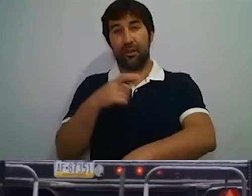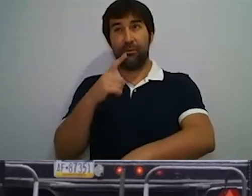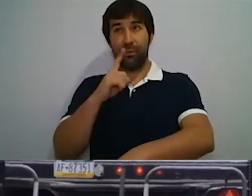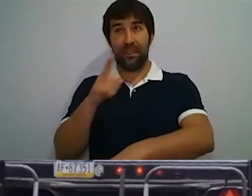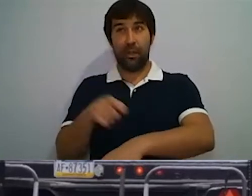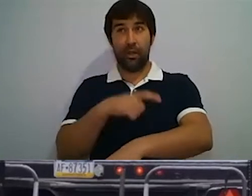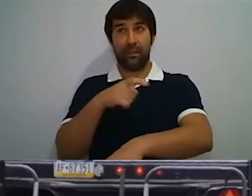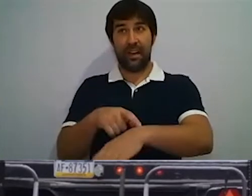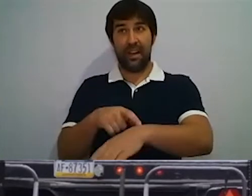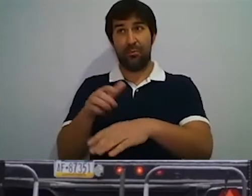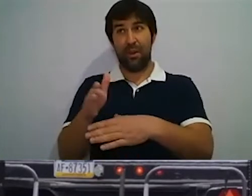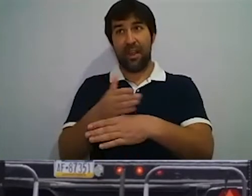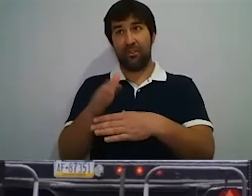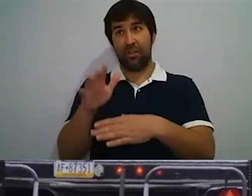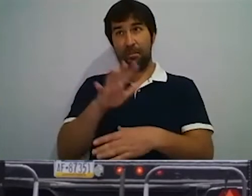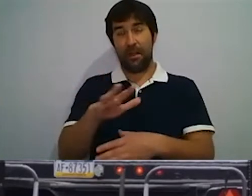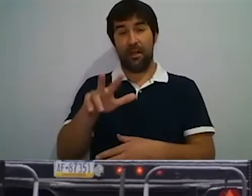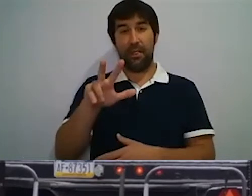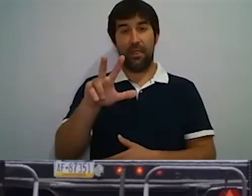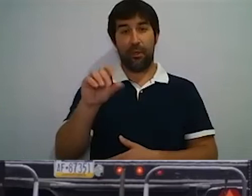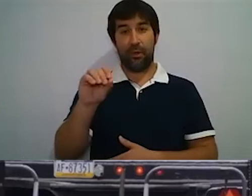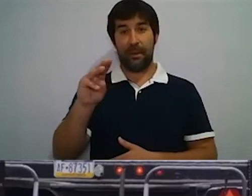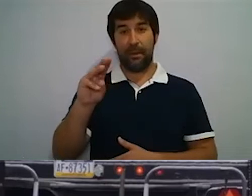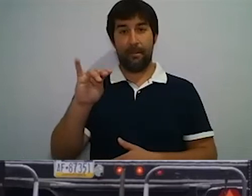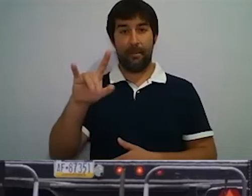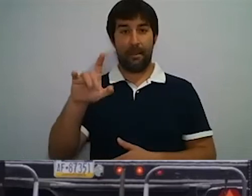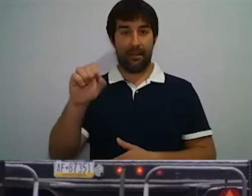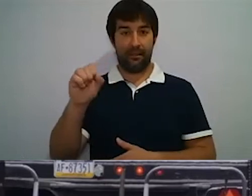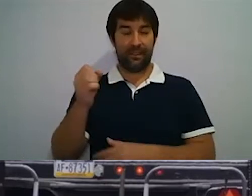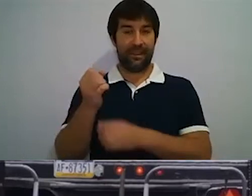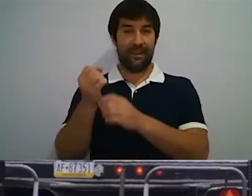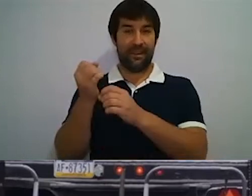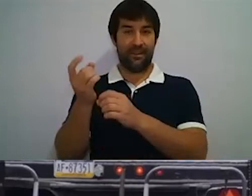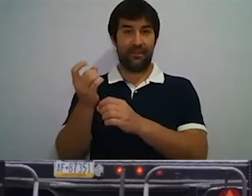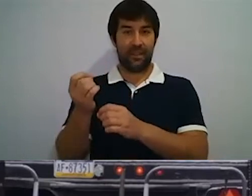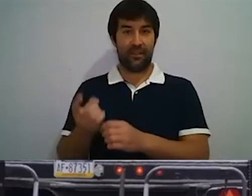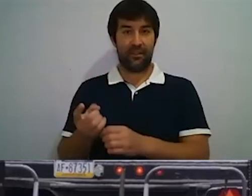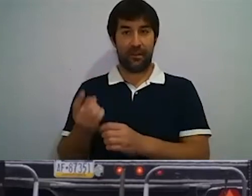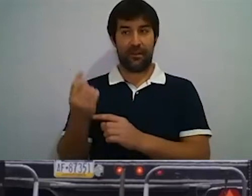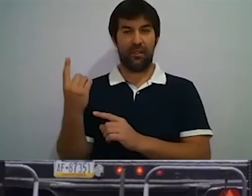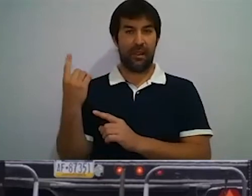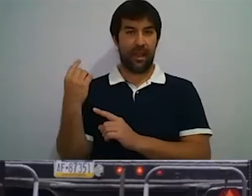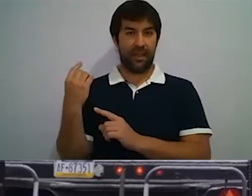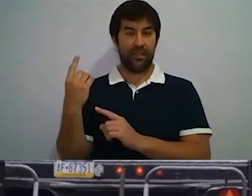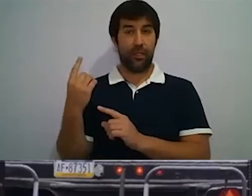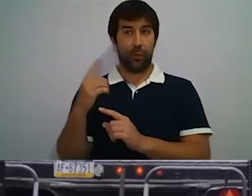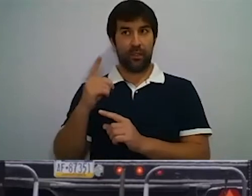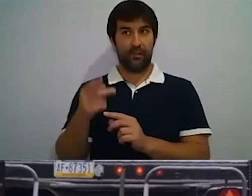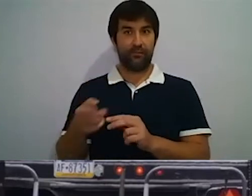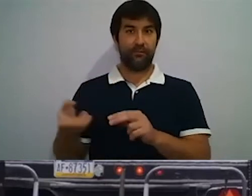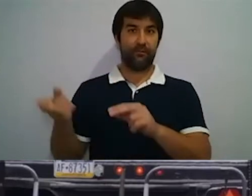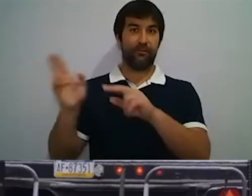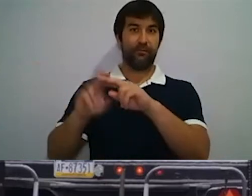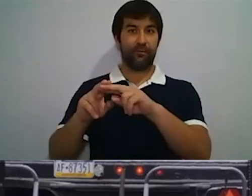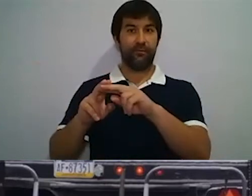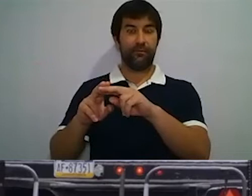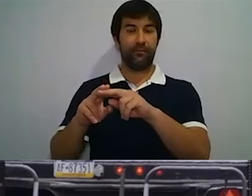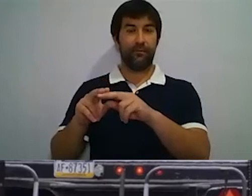Sorry, I need to move the video of you all. Bridges and retaining walls. So